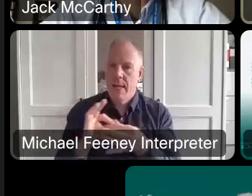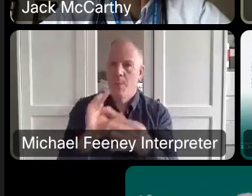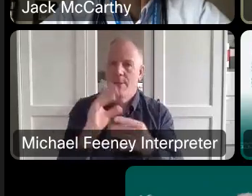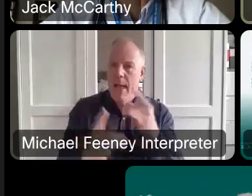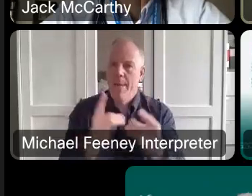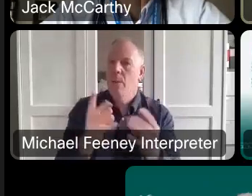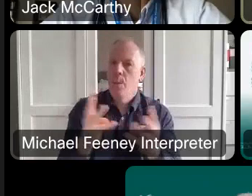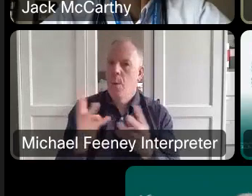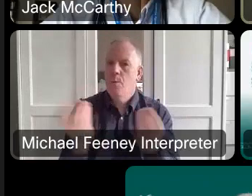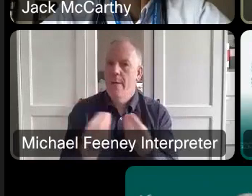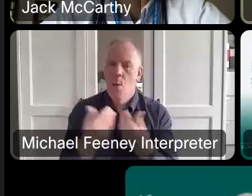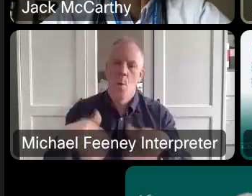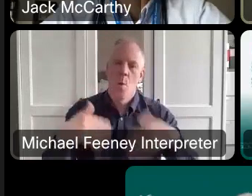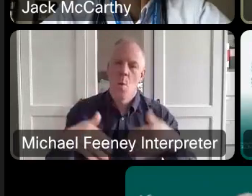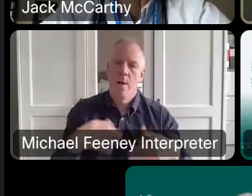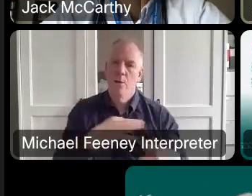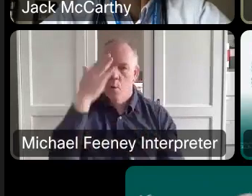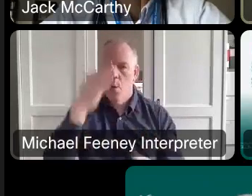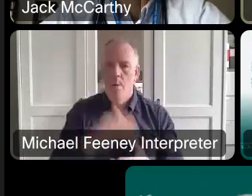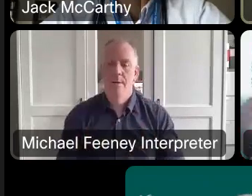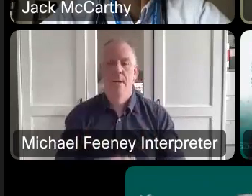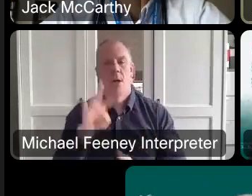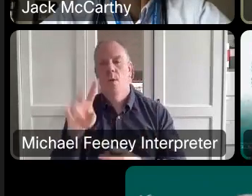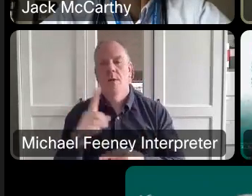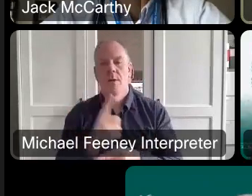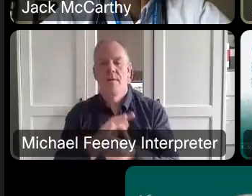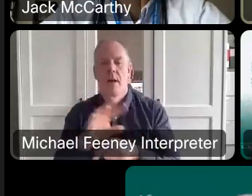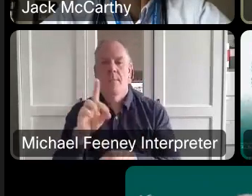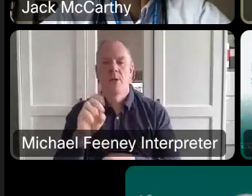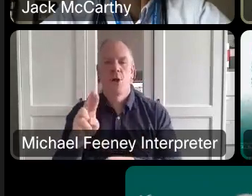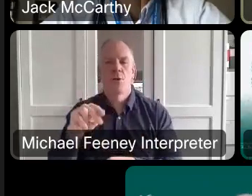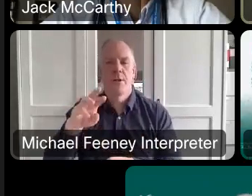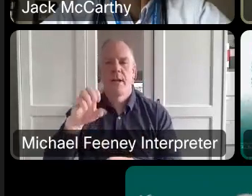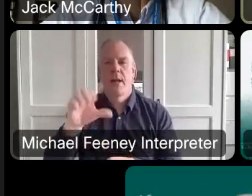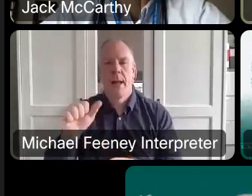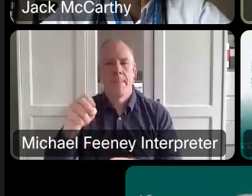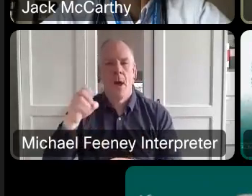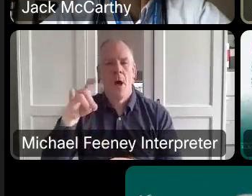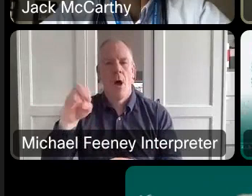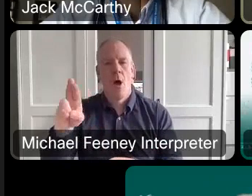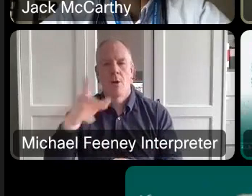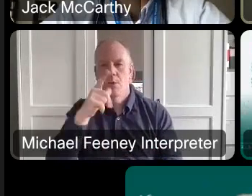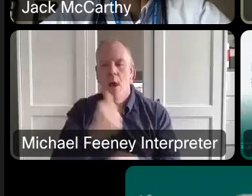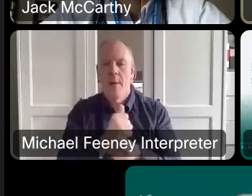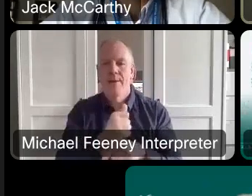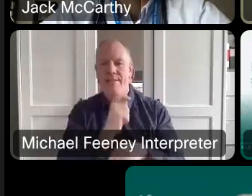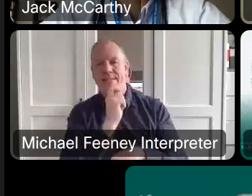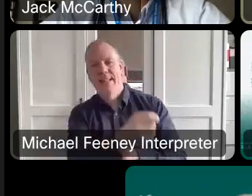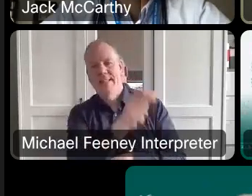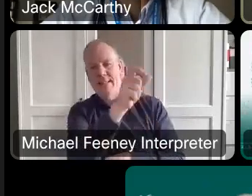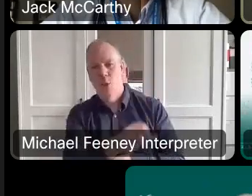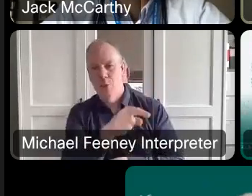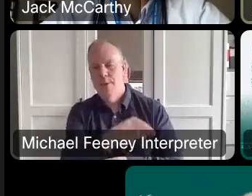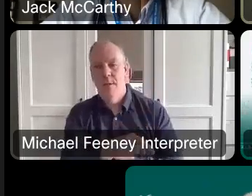of it as well. I think that's good to know. There's also a question just from Dr. Nicola Marr in terms of the designated person, and I think that